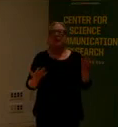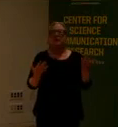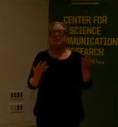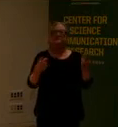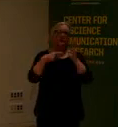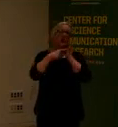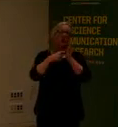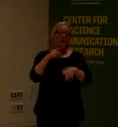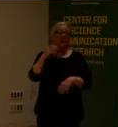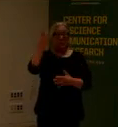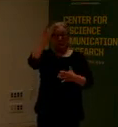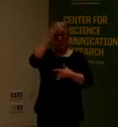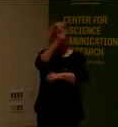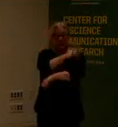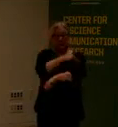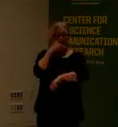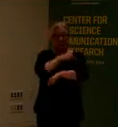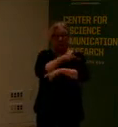room